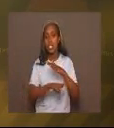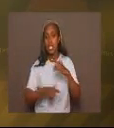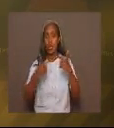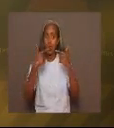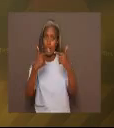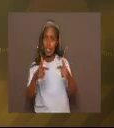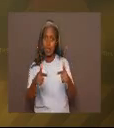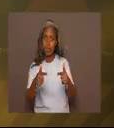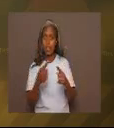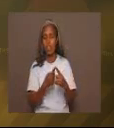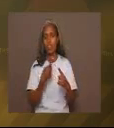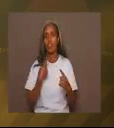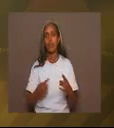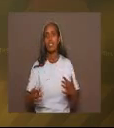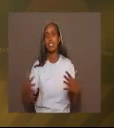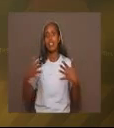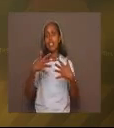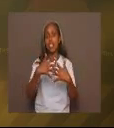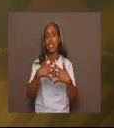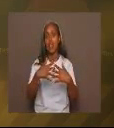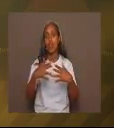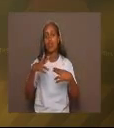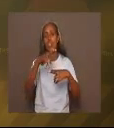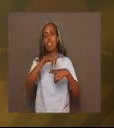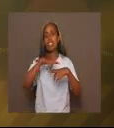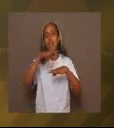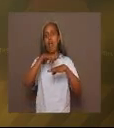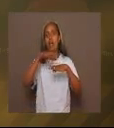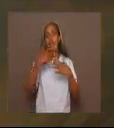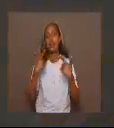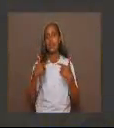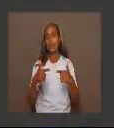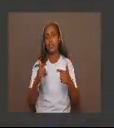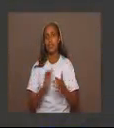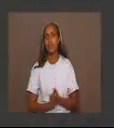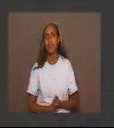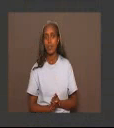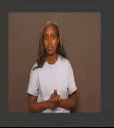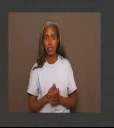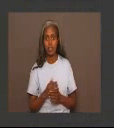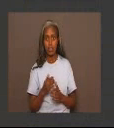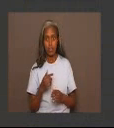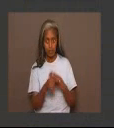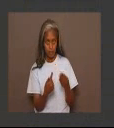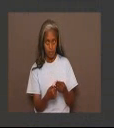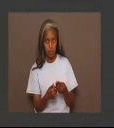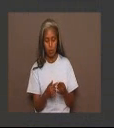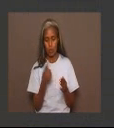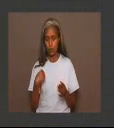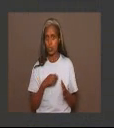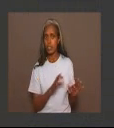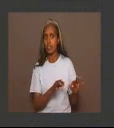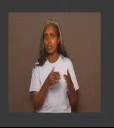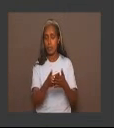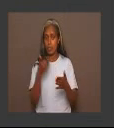limit from the integral of the upper limit. So, we